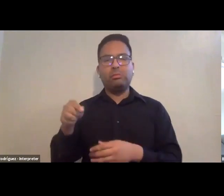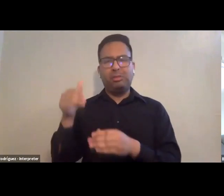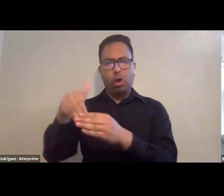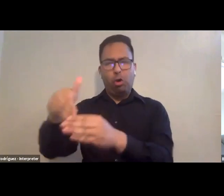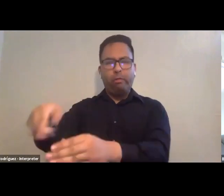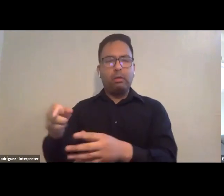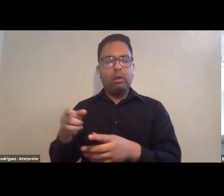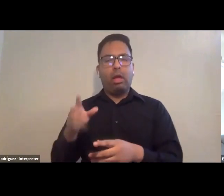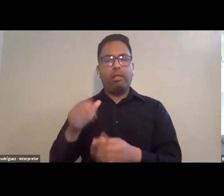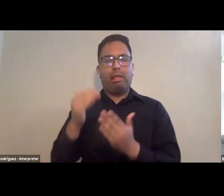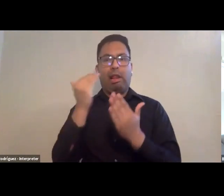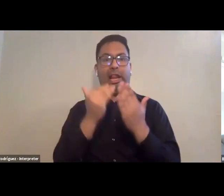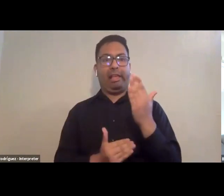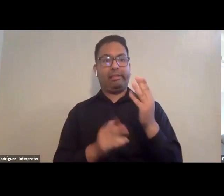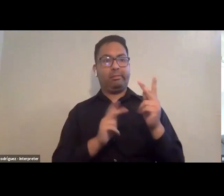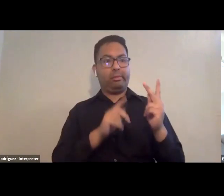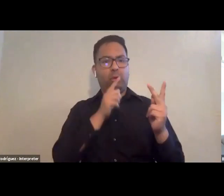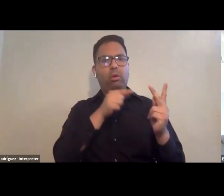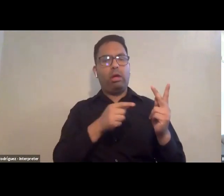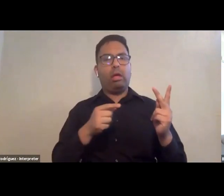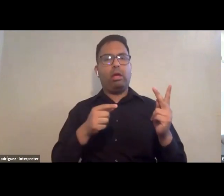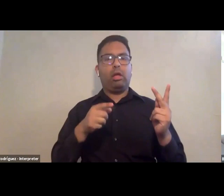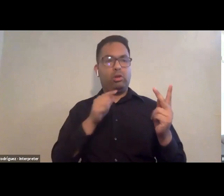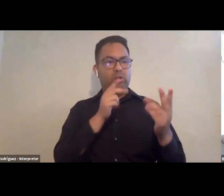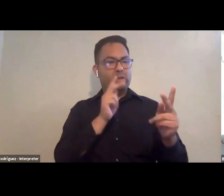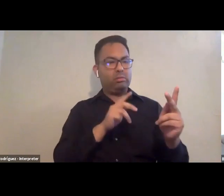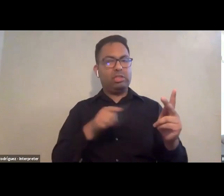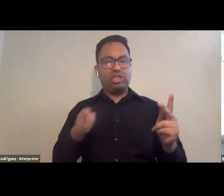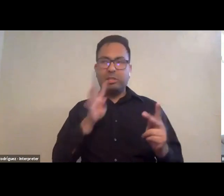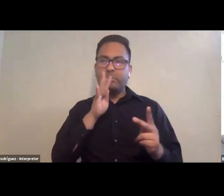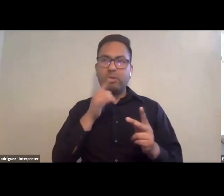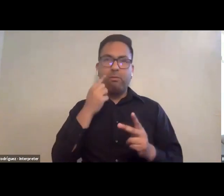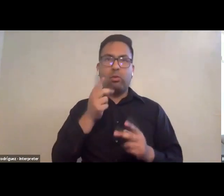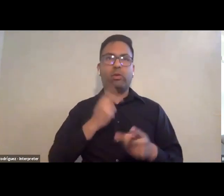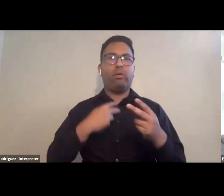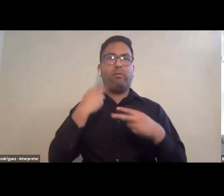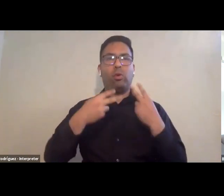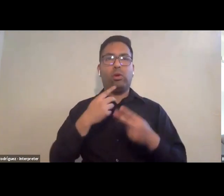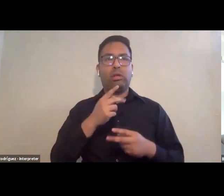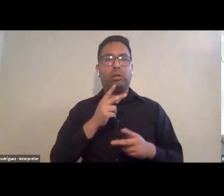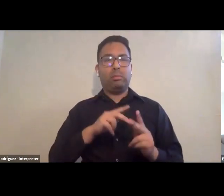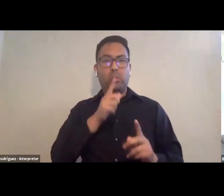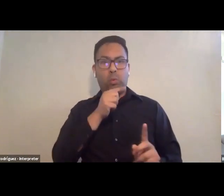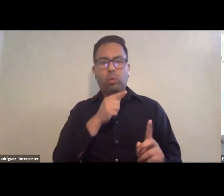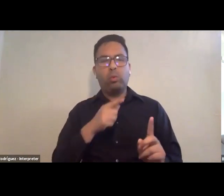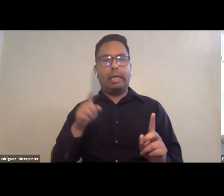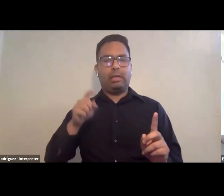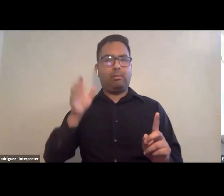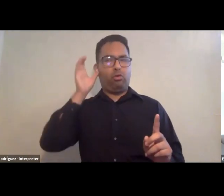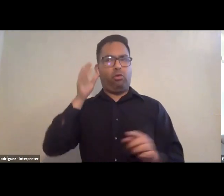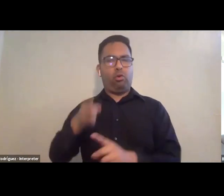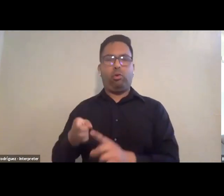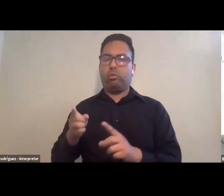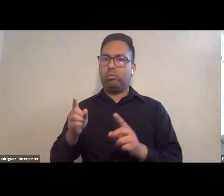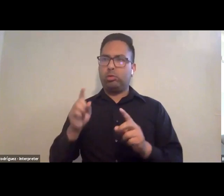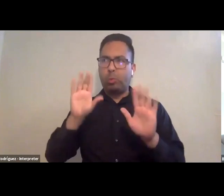correspondents embodies the voices of people who need to be heard. These are some of the greatest thinkers of our time who have